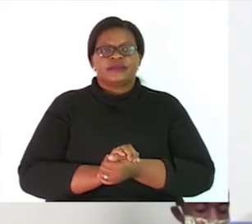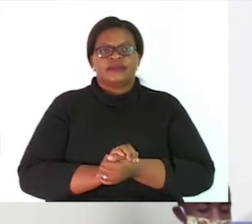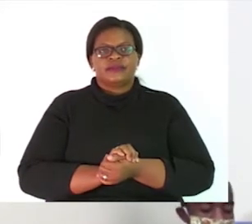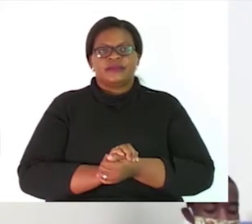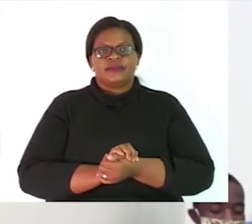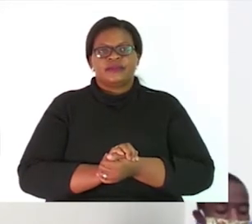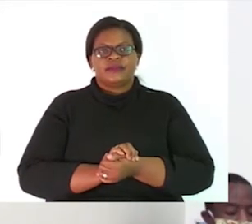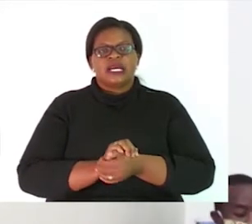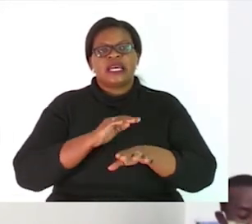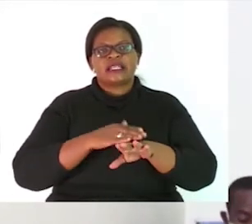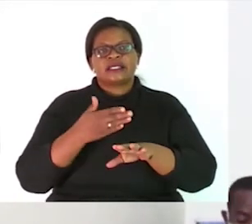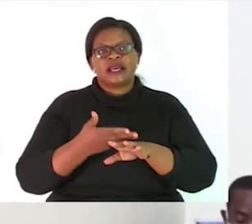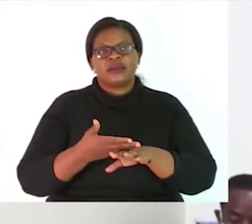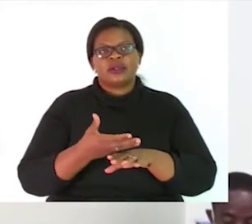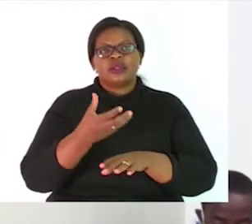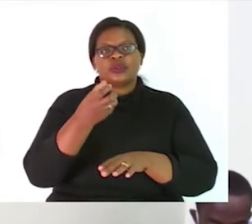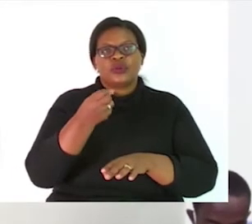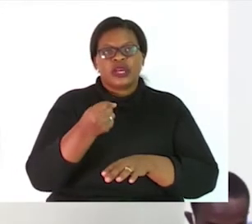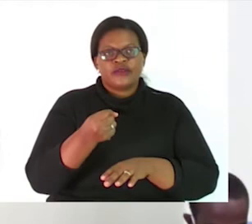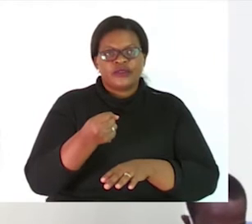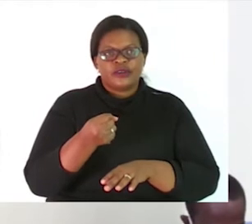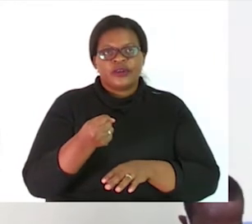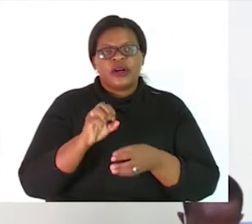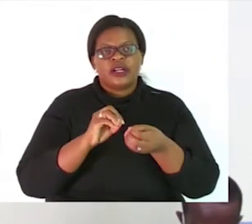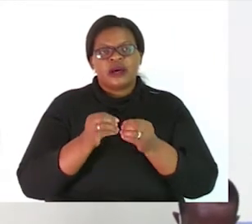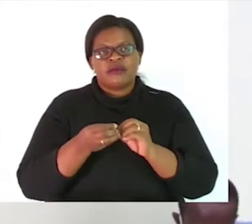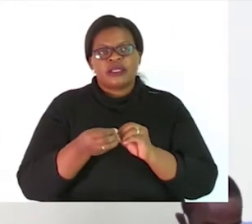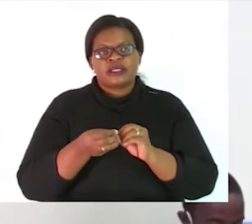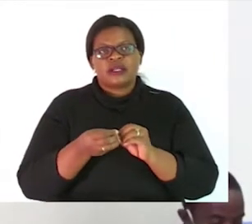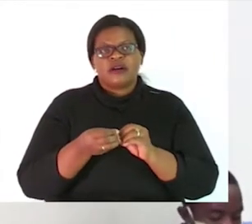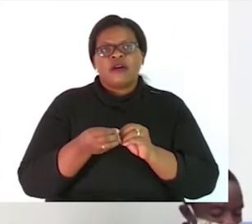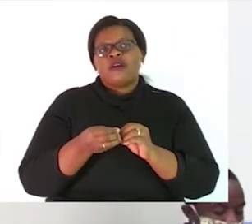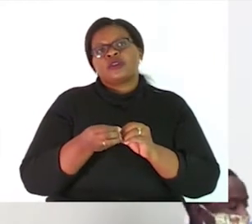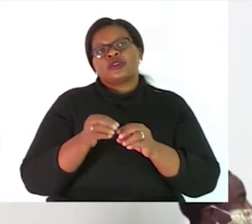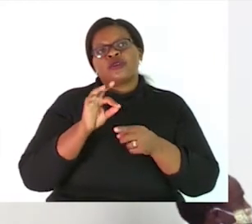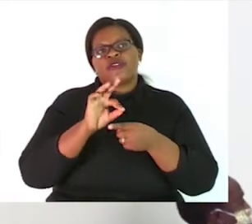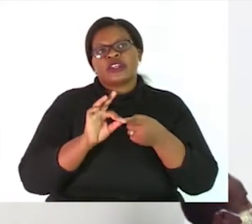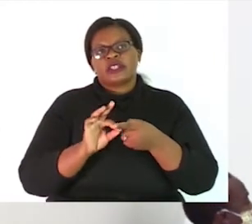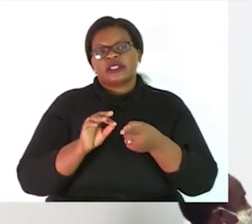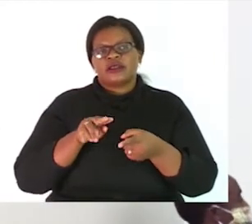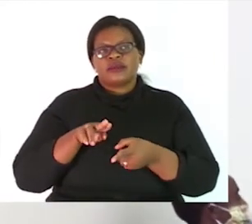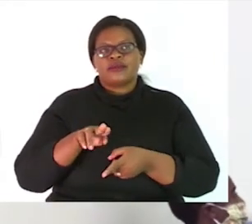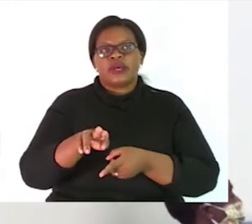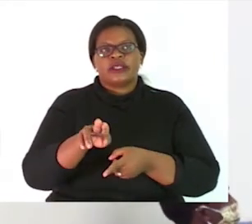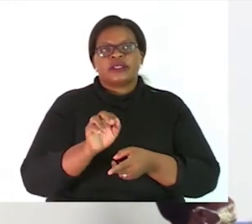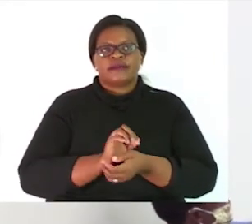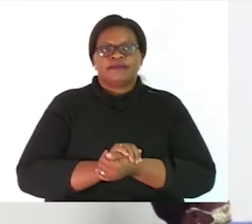what I want Pamwene to do for me is the following. Pamwene, Find out for